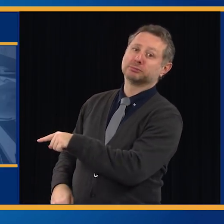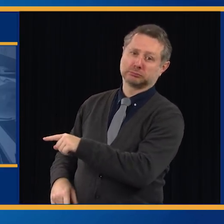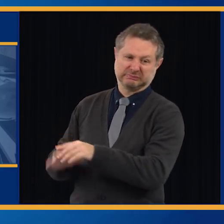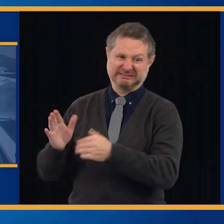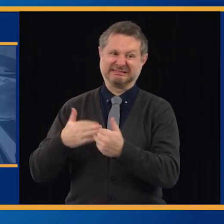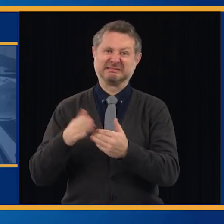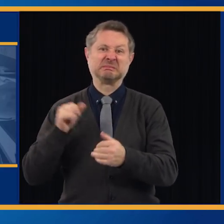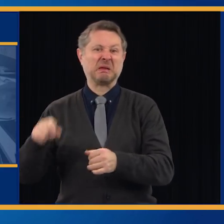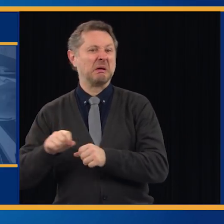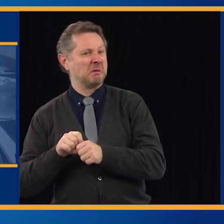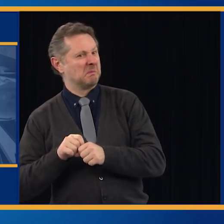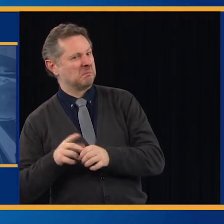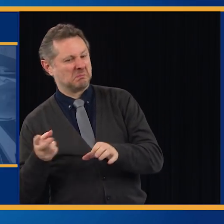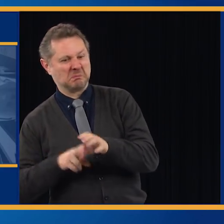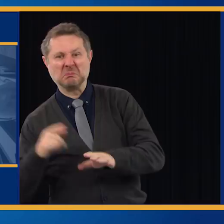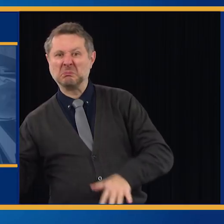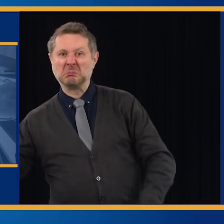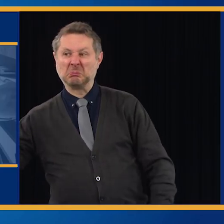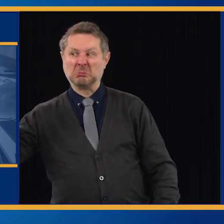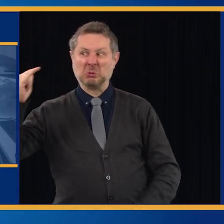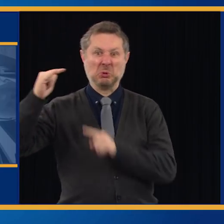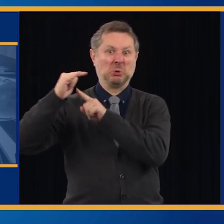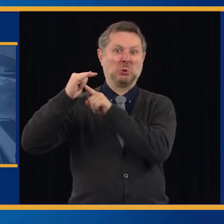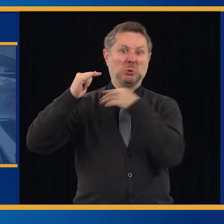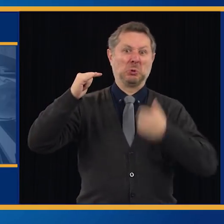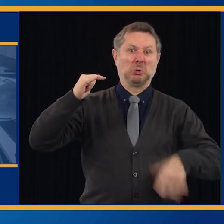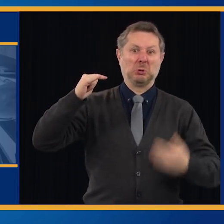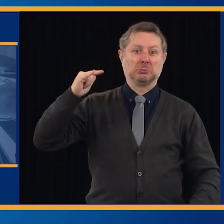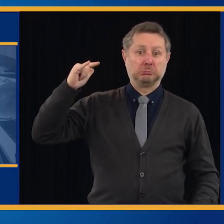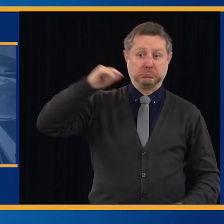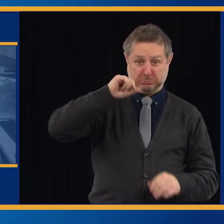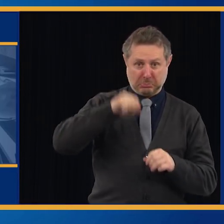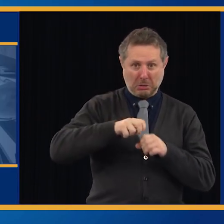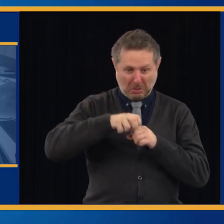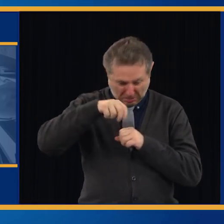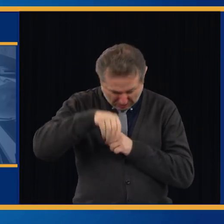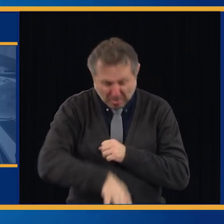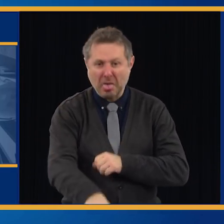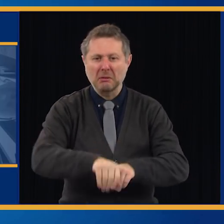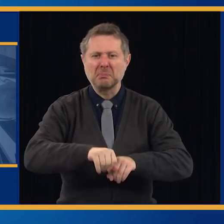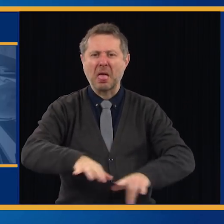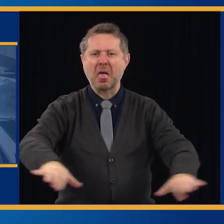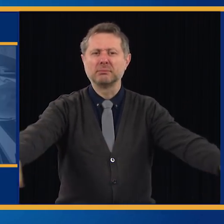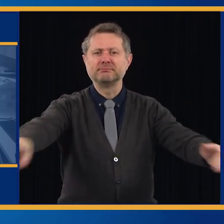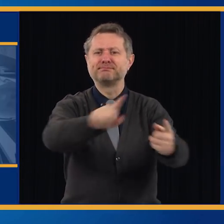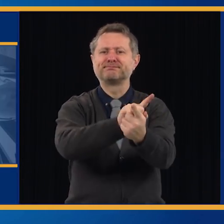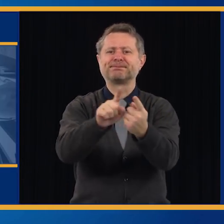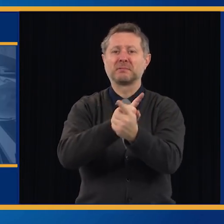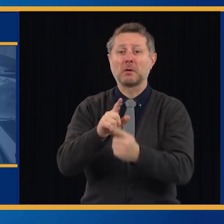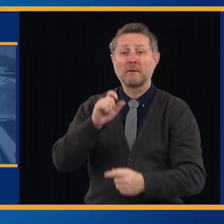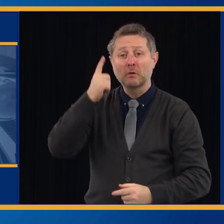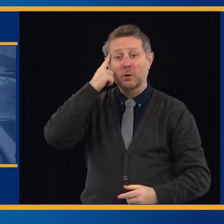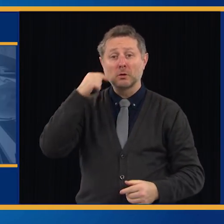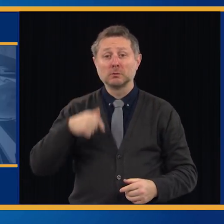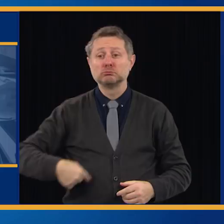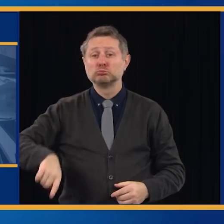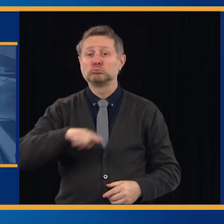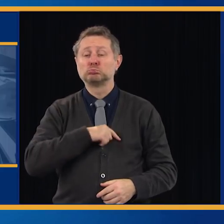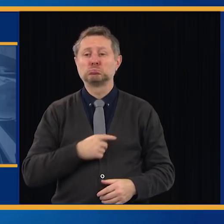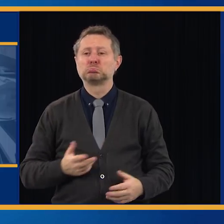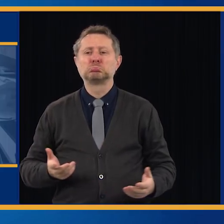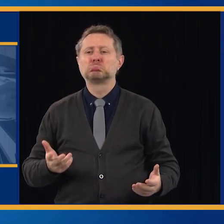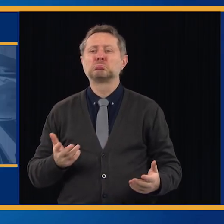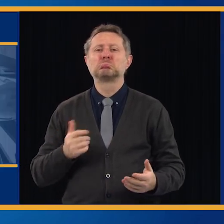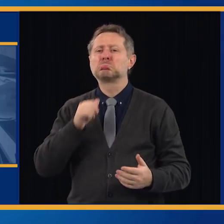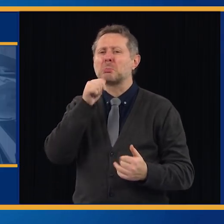on an airplane and you can come to the United States? Governors don't do global pandemics,